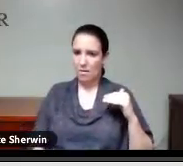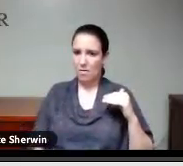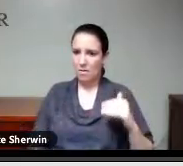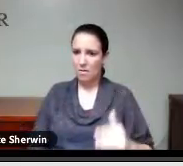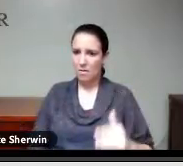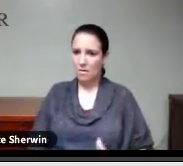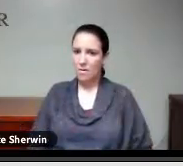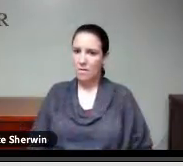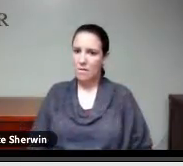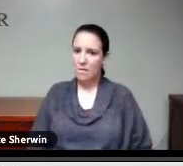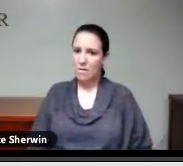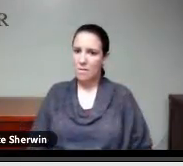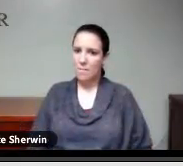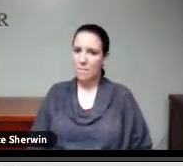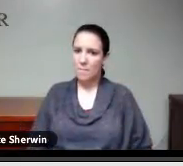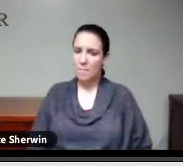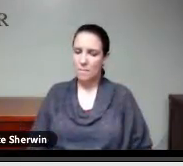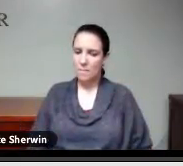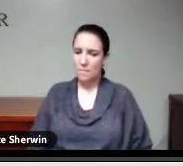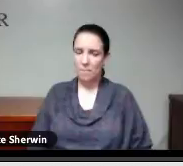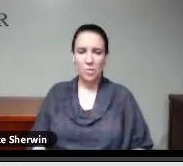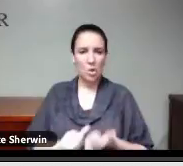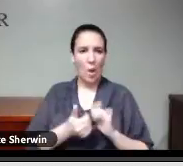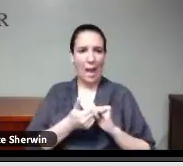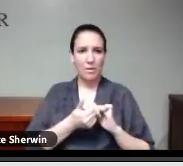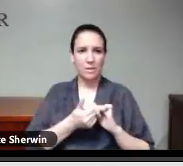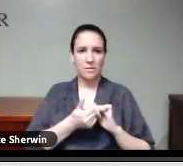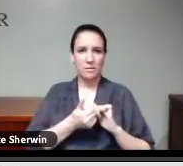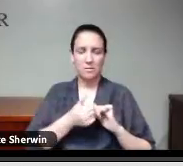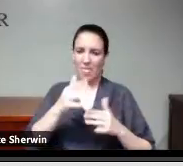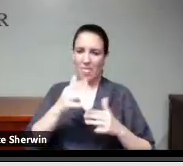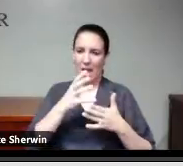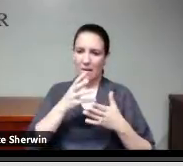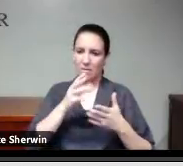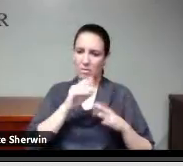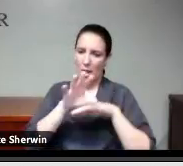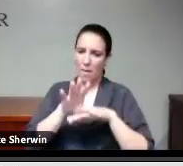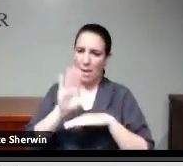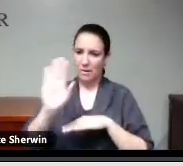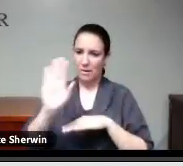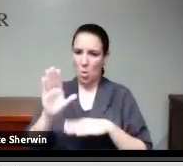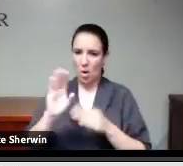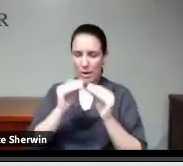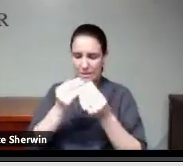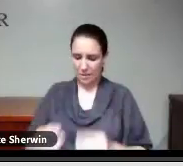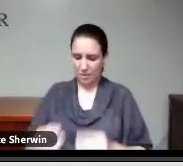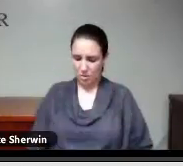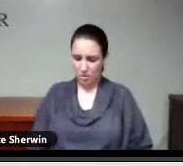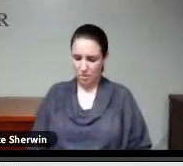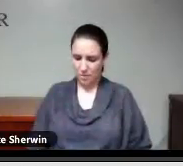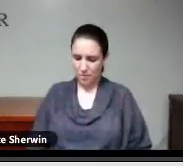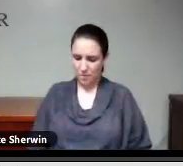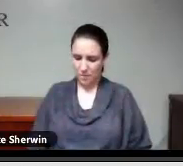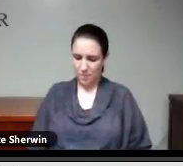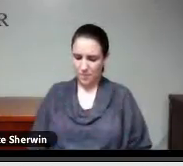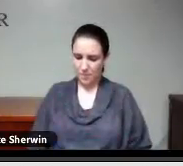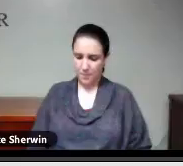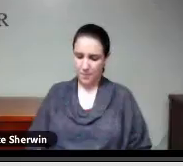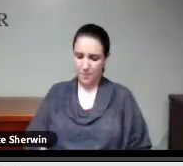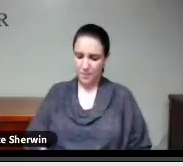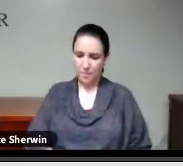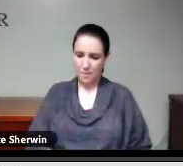initiatives and having impact on your organization and your organizational effectiveness. But then related to diversity, it's really important that you